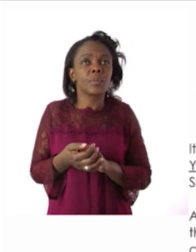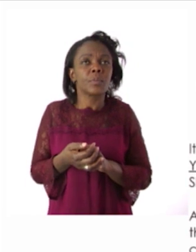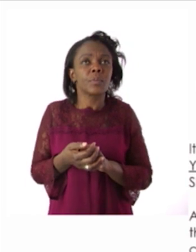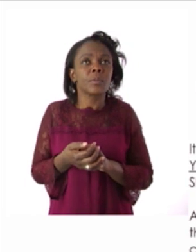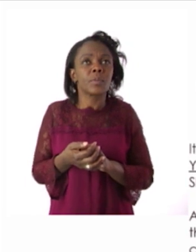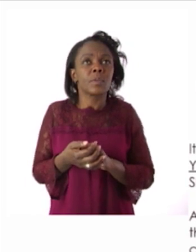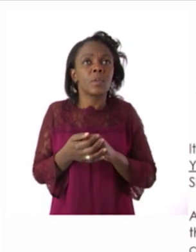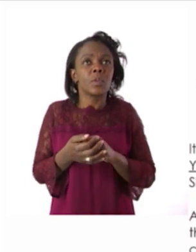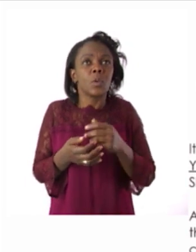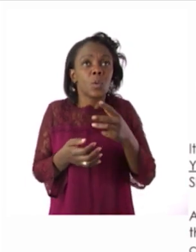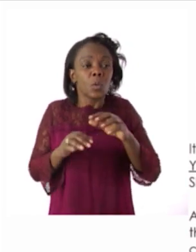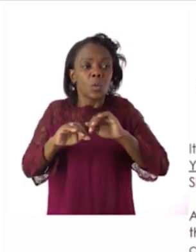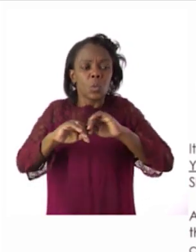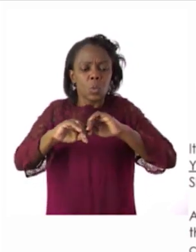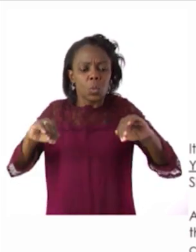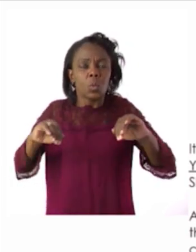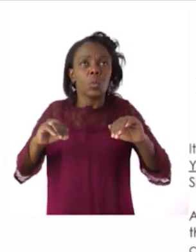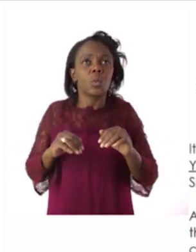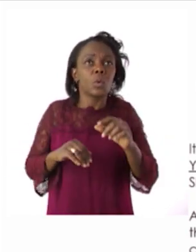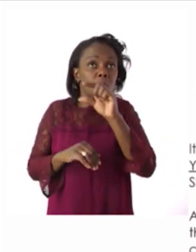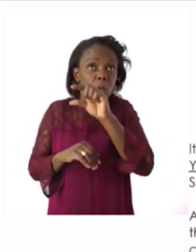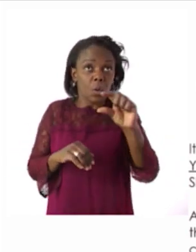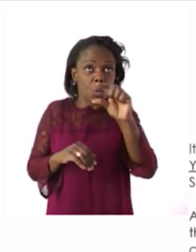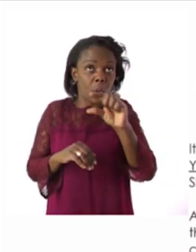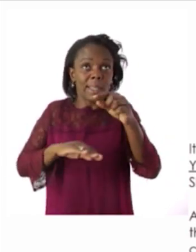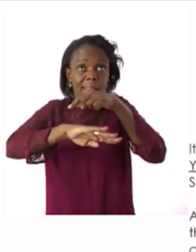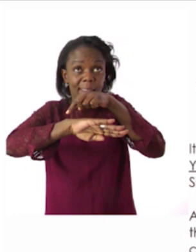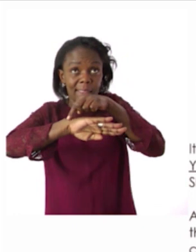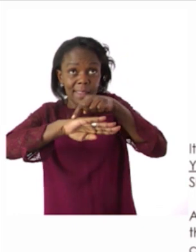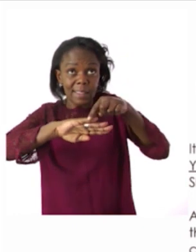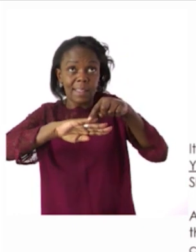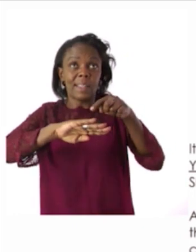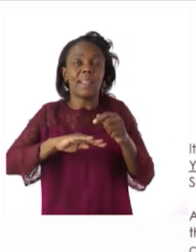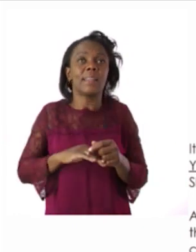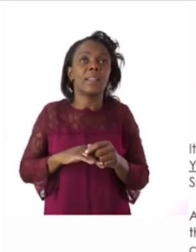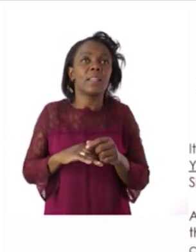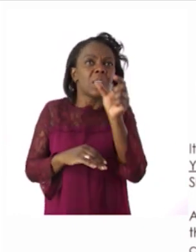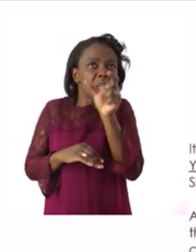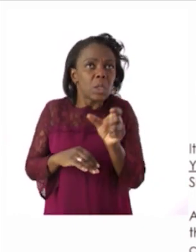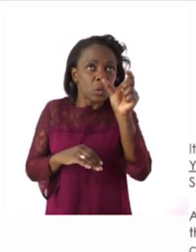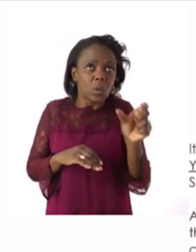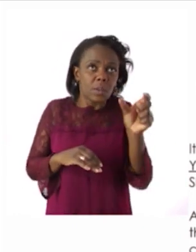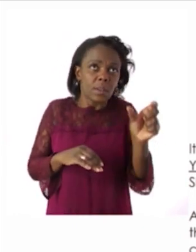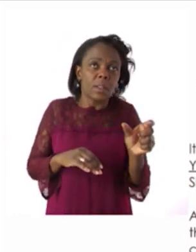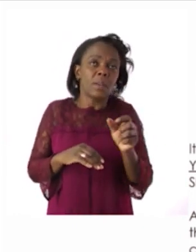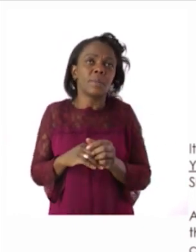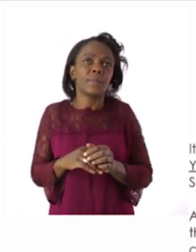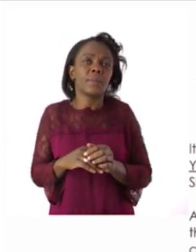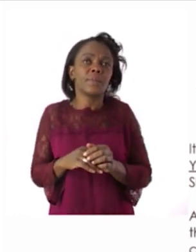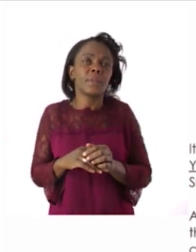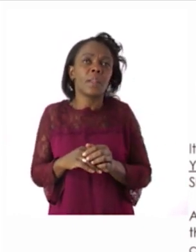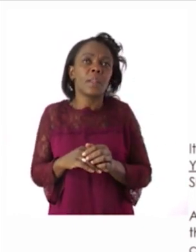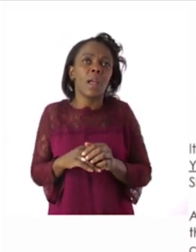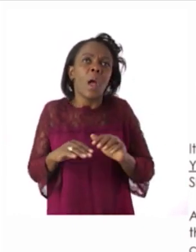to divide the words which are underlined into syllables. Now, how do I know? Where am I